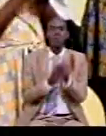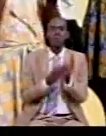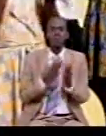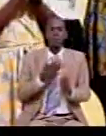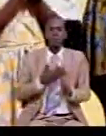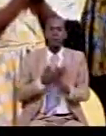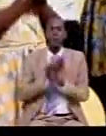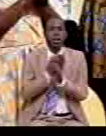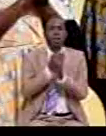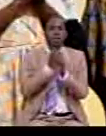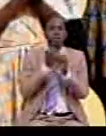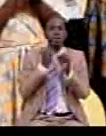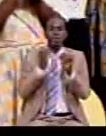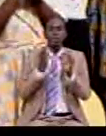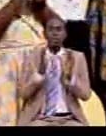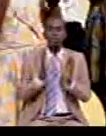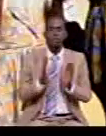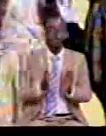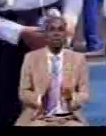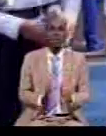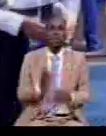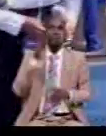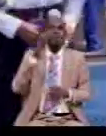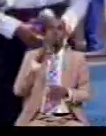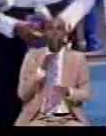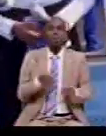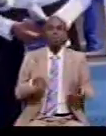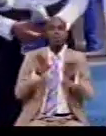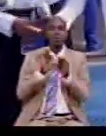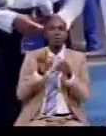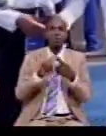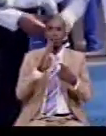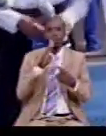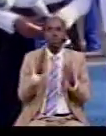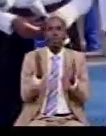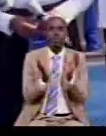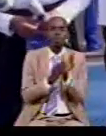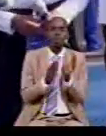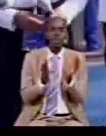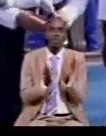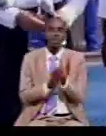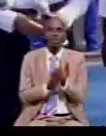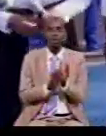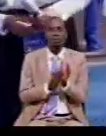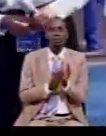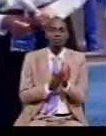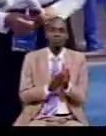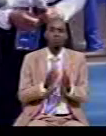You are worthy.